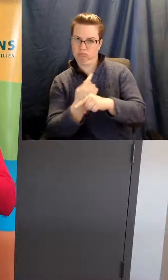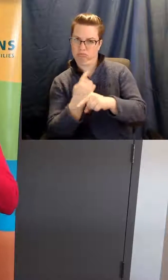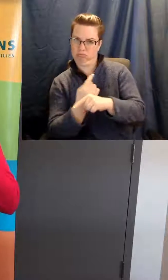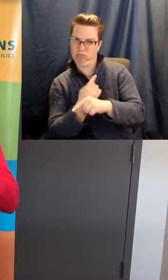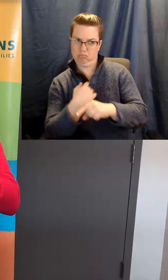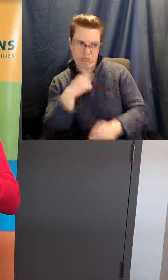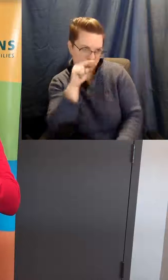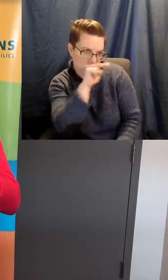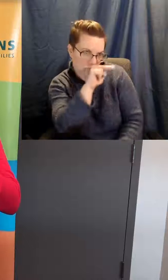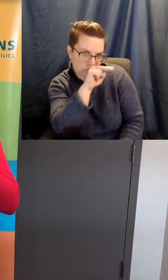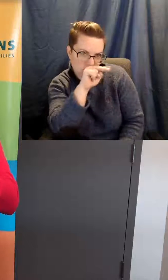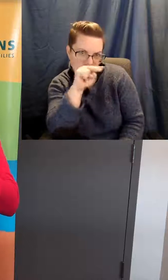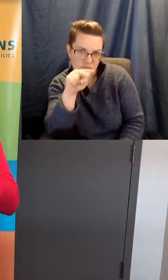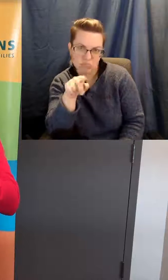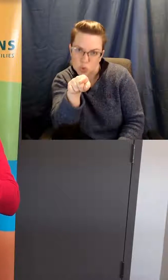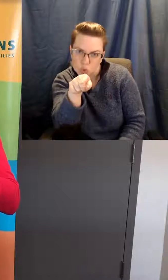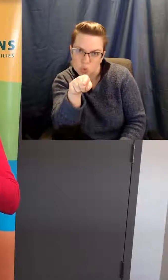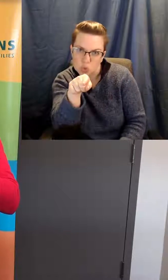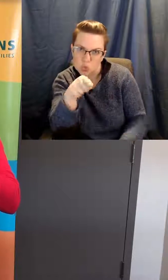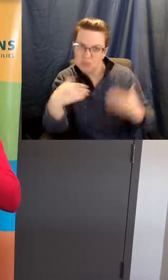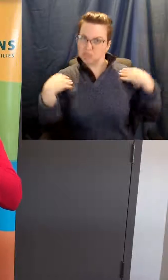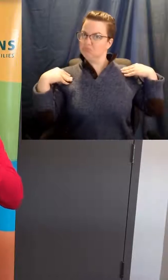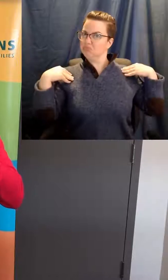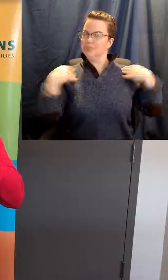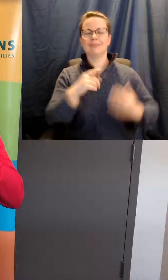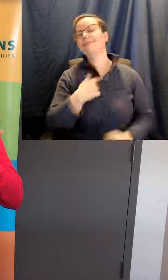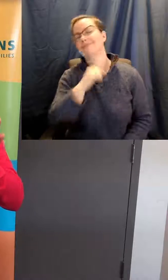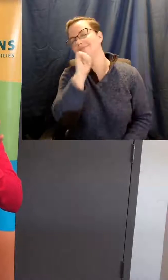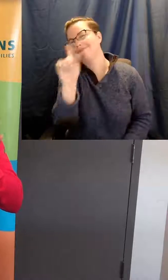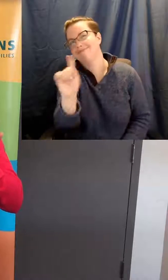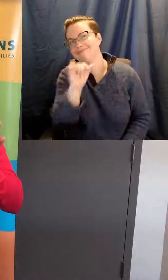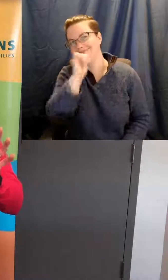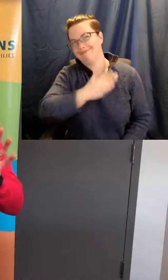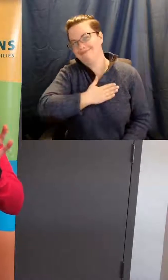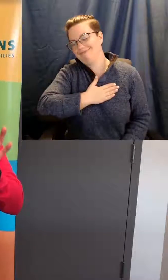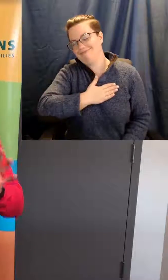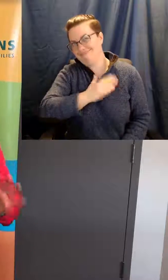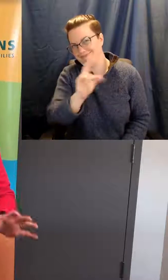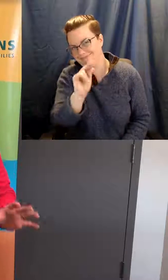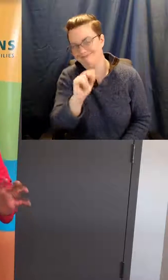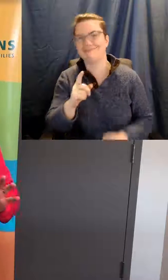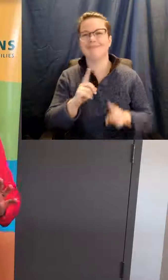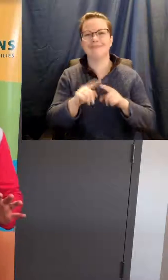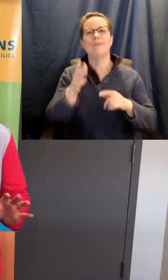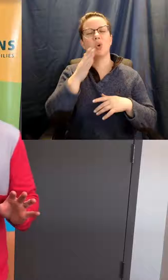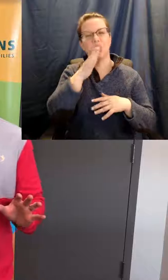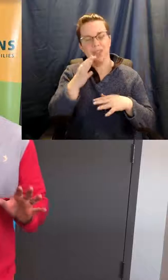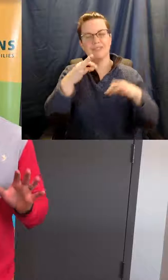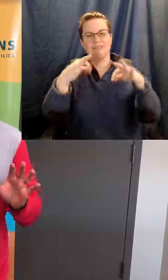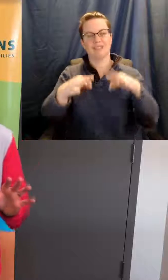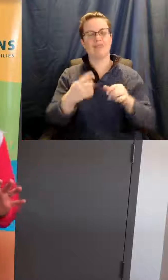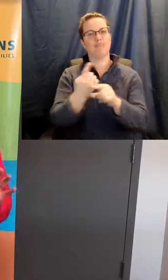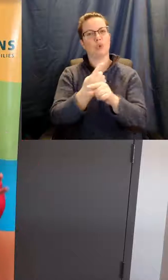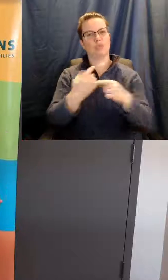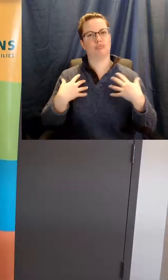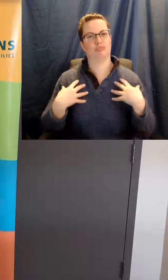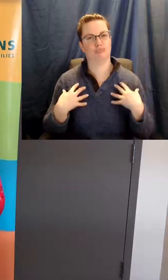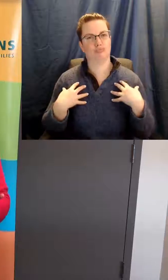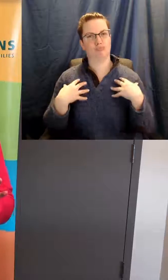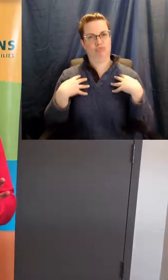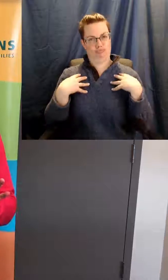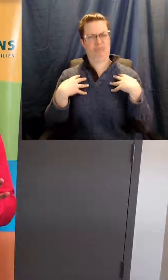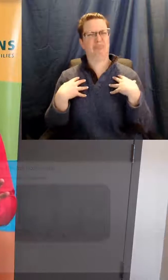we're going to learn what posture is and how it is that it's defined. So this first idea, that circle around your feet, is called base of